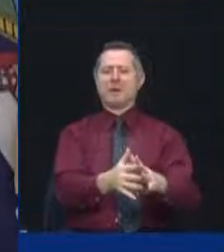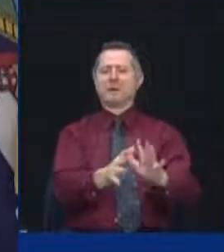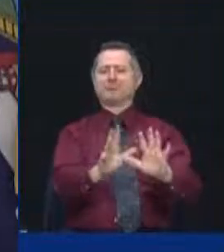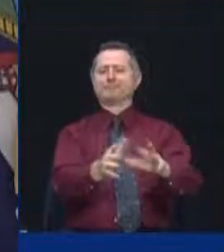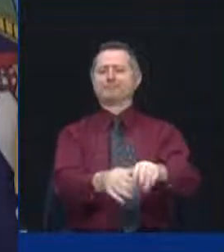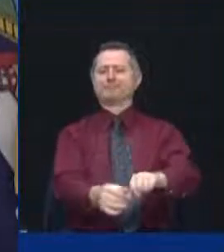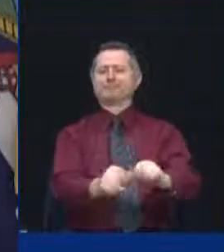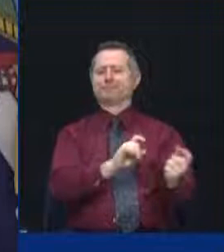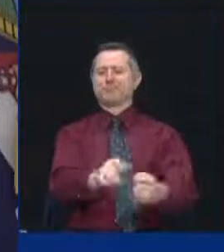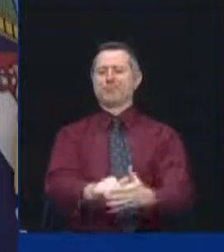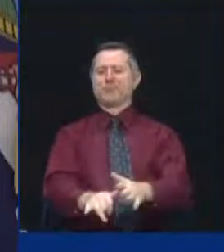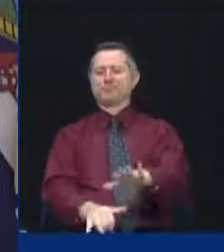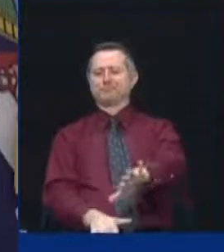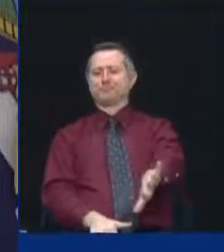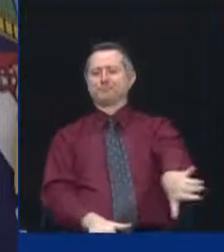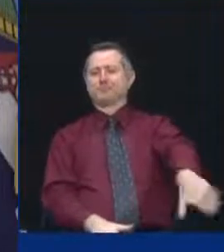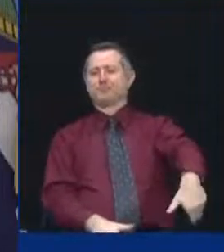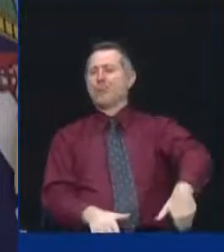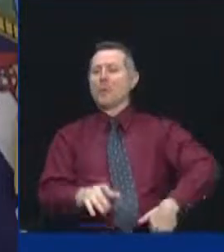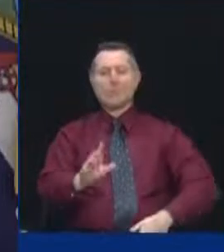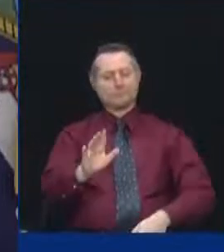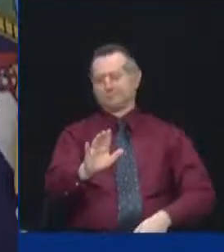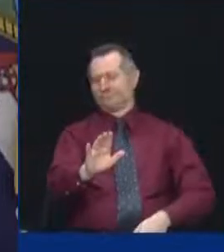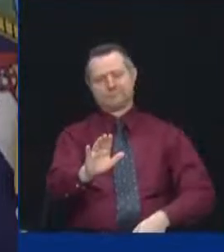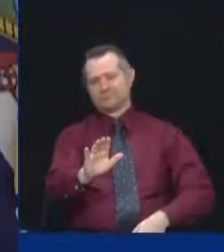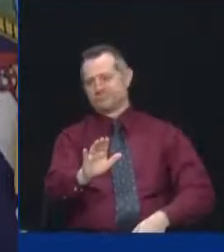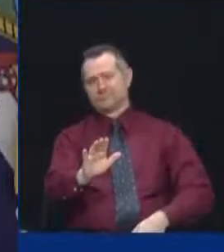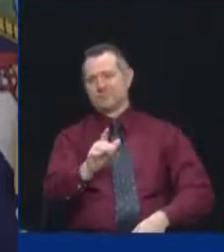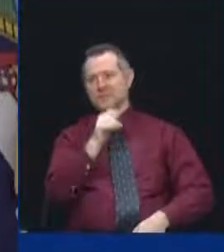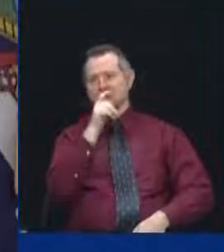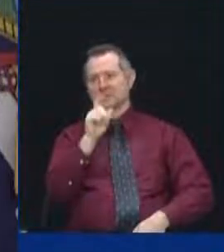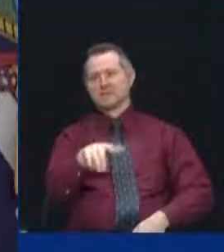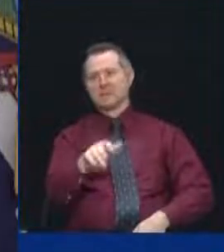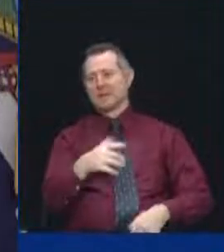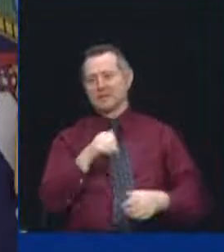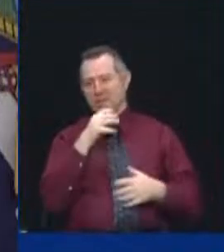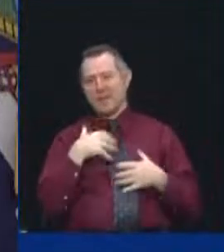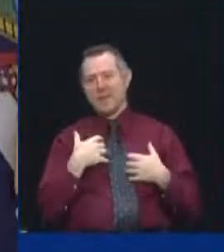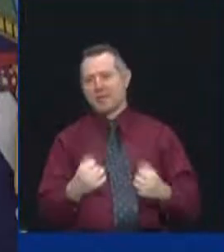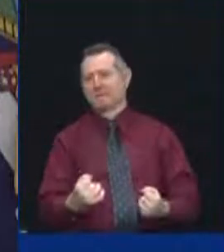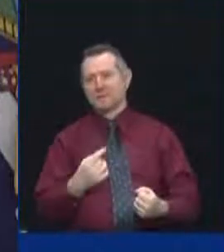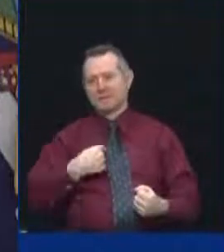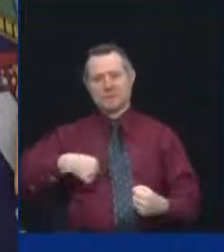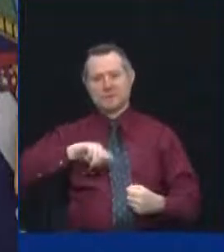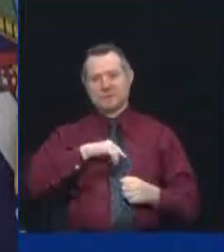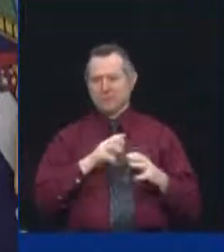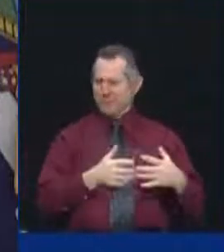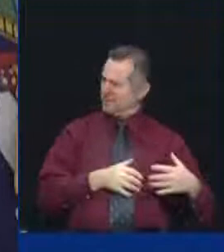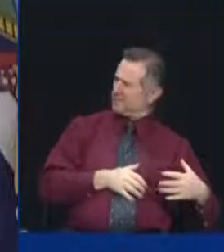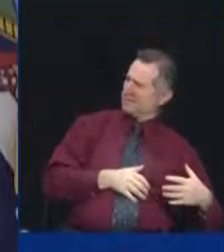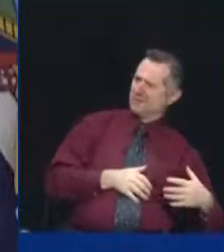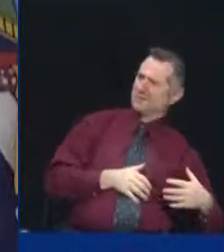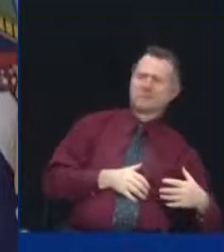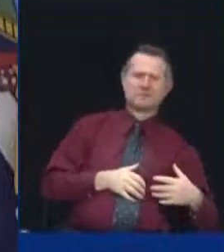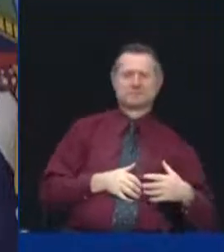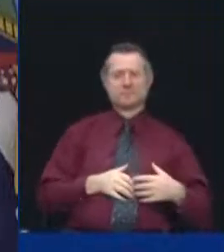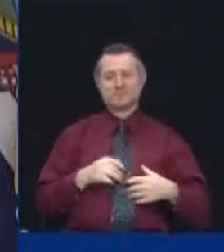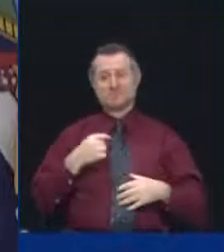There's no need. And it's unhealthy for the body politic. So I would support